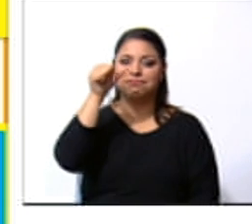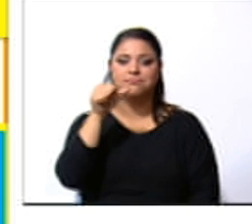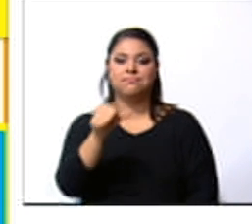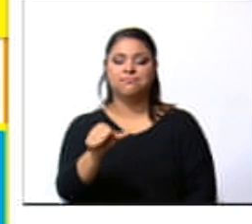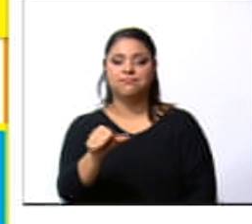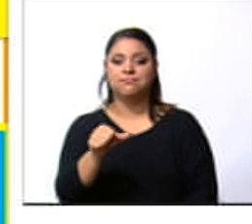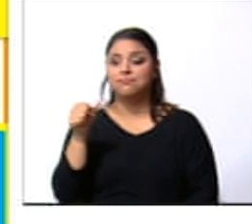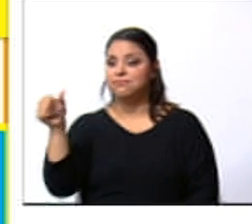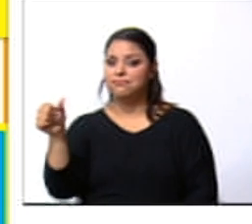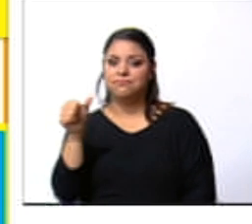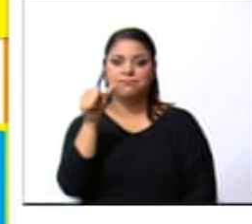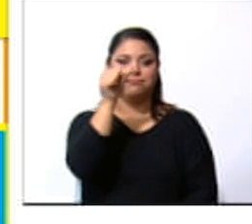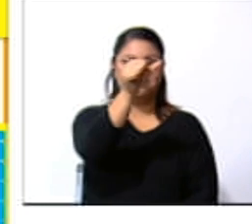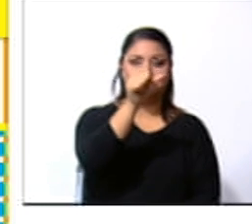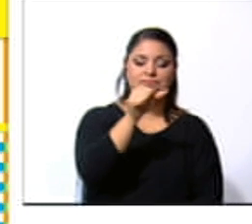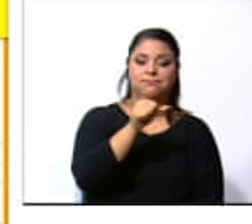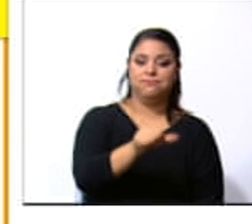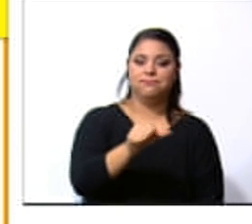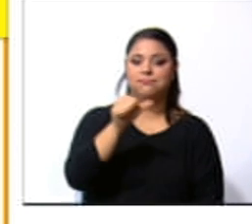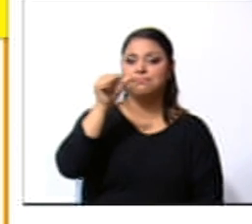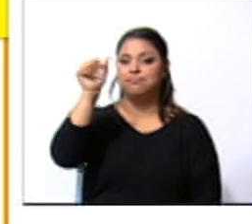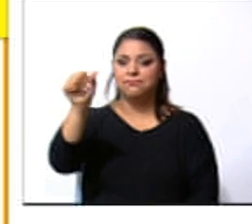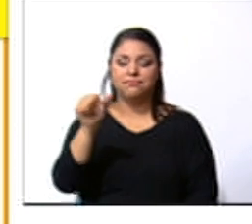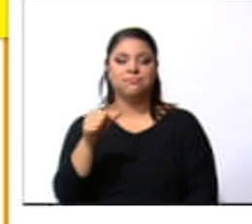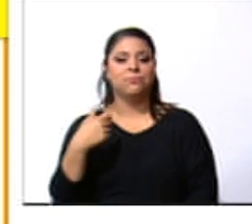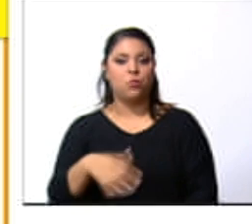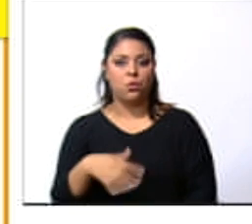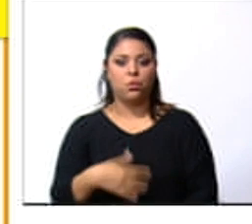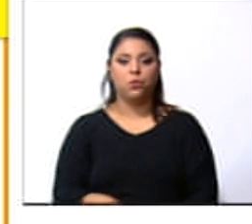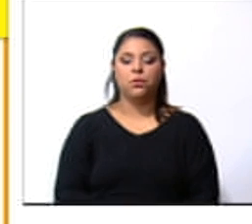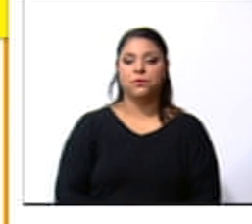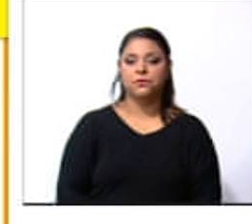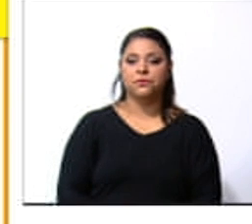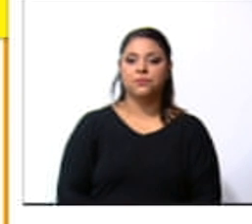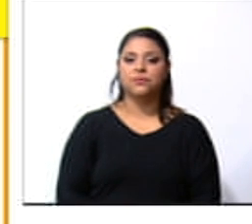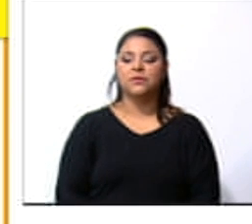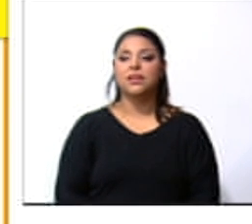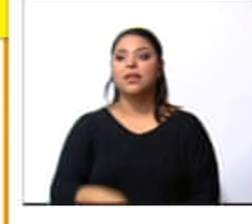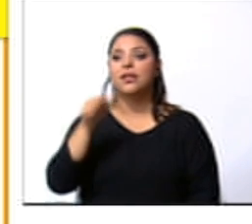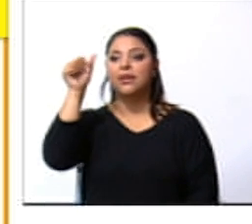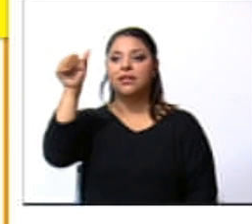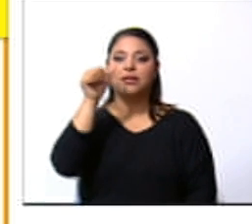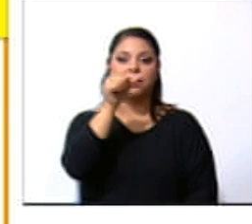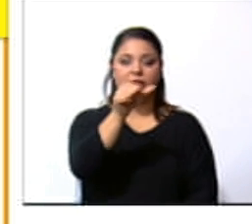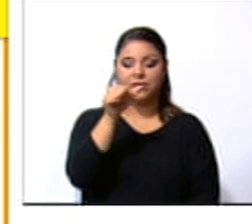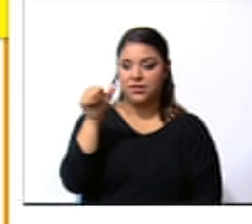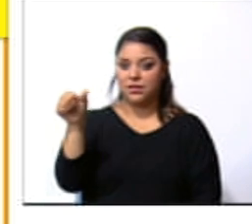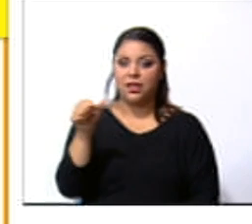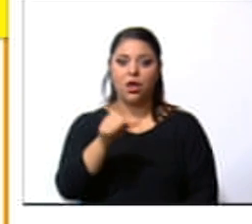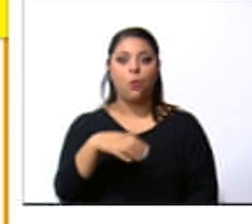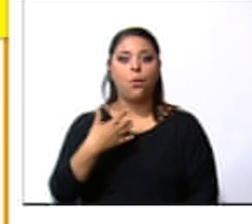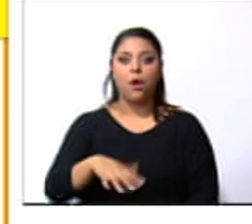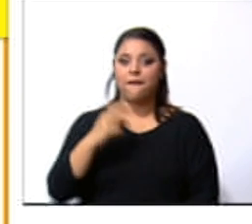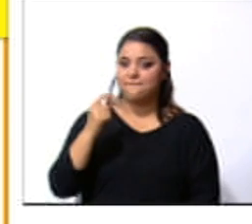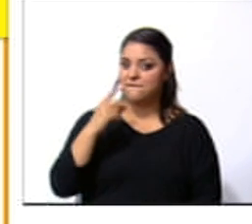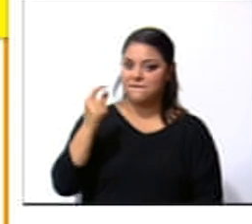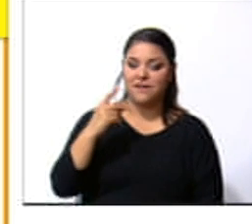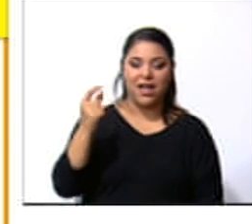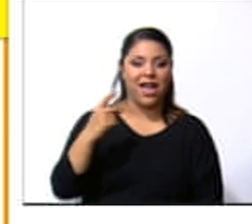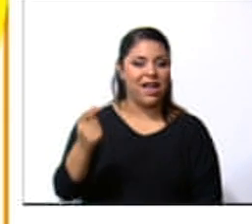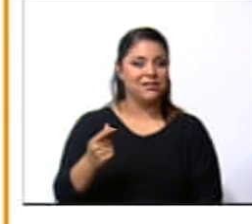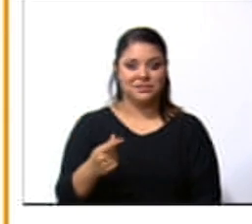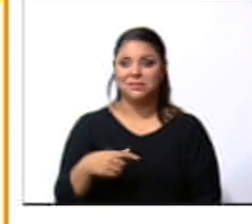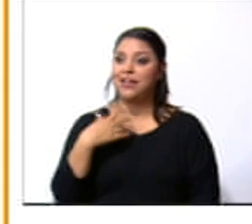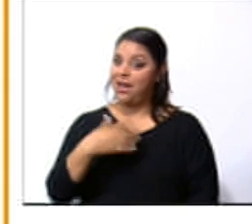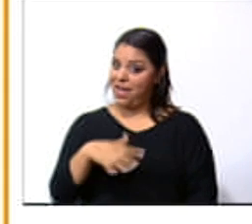gonna press this one, put this away, take this one away. Wow, you're doing it fast. Osvaldo,